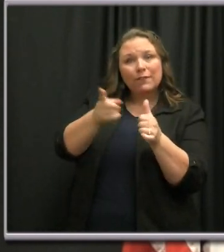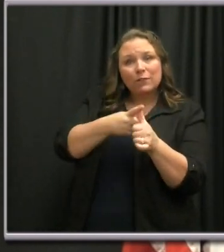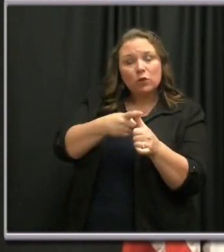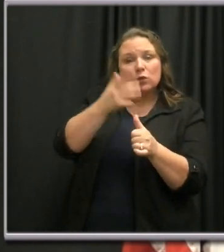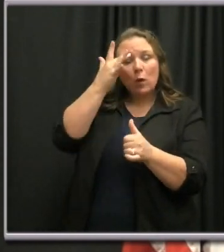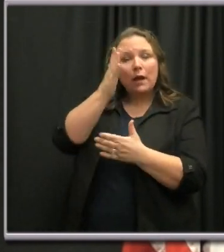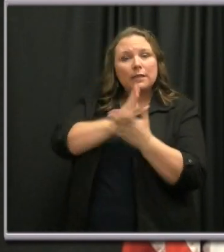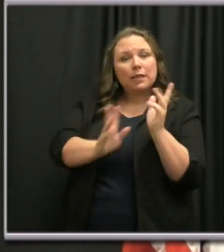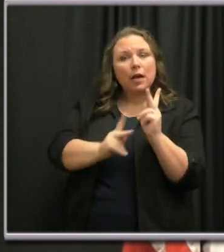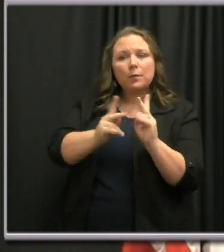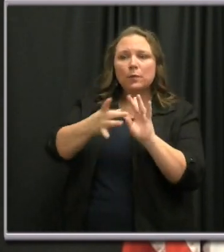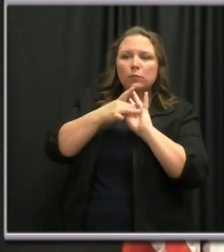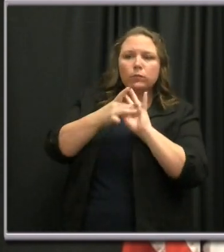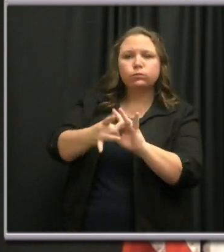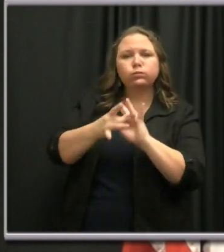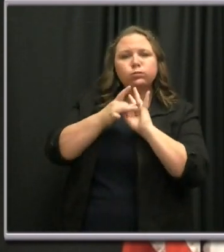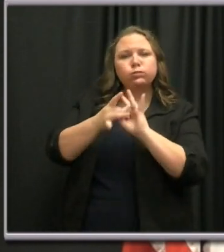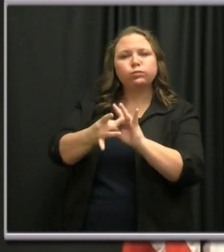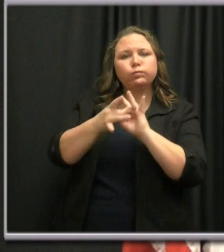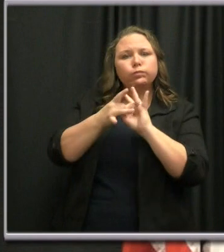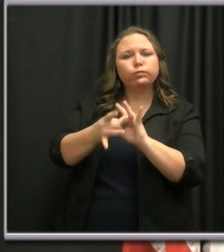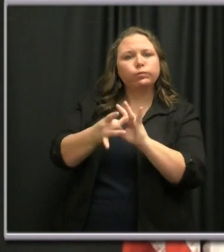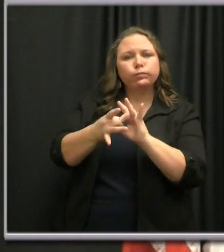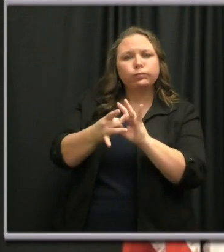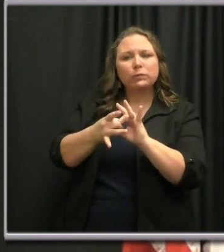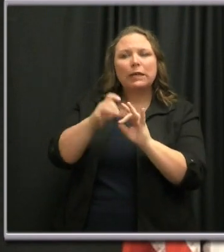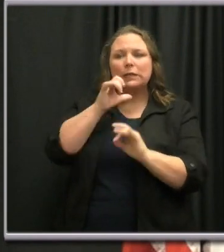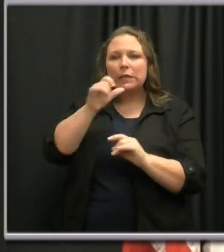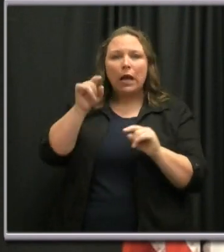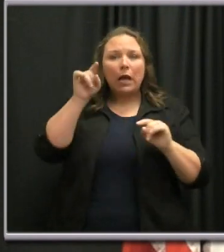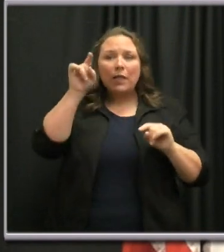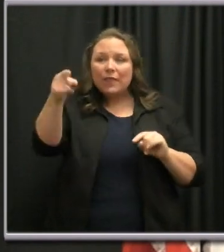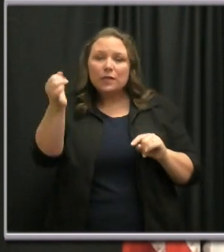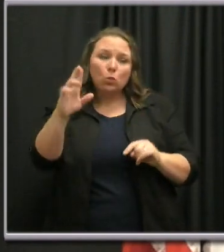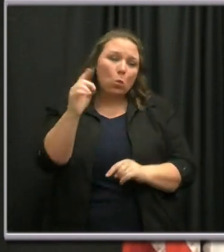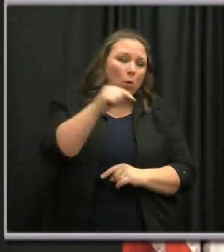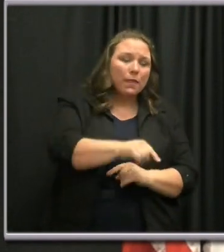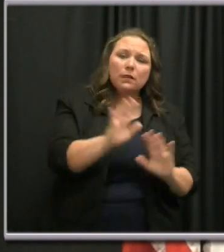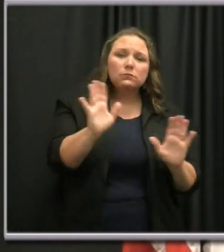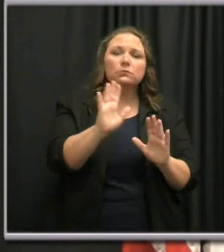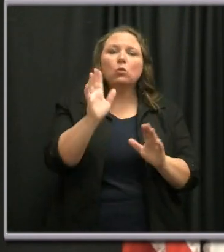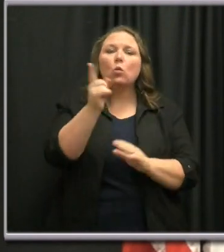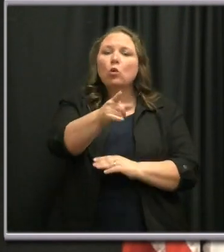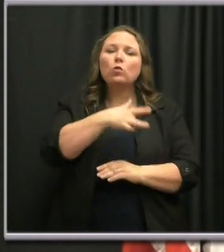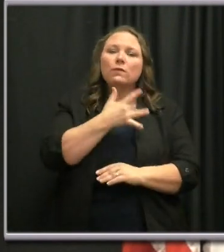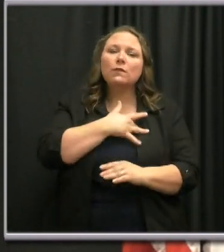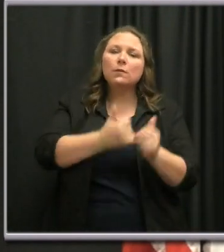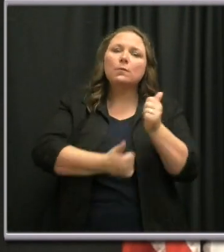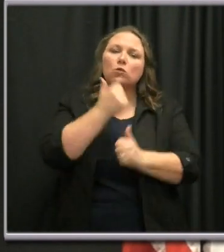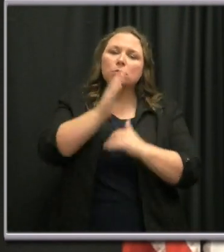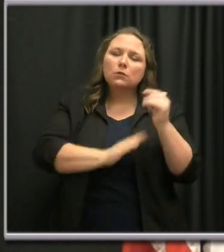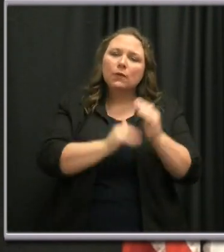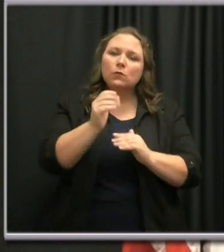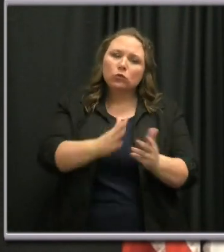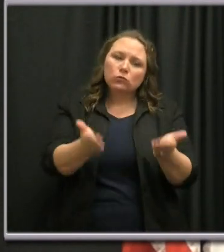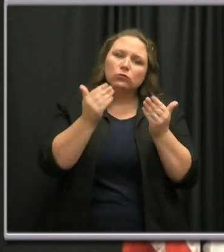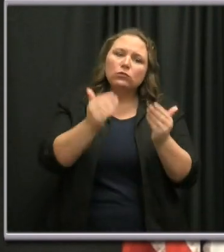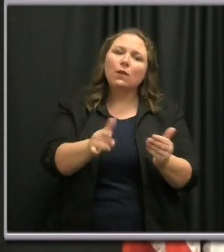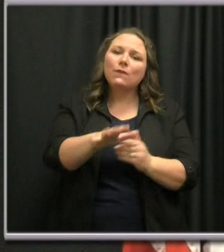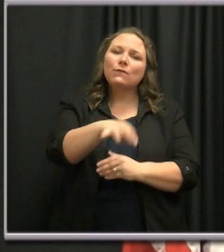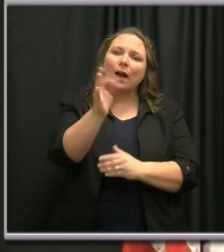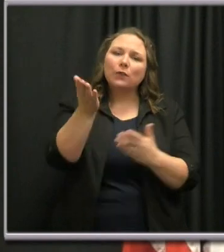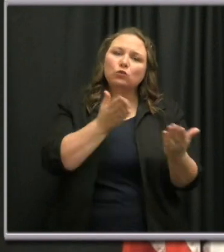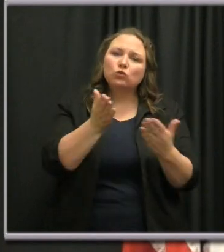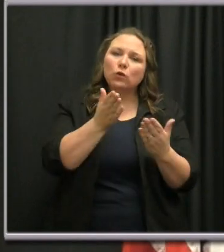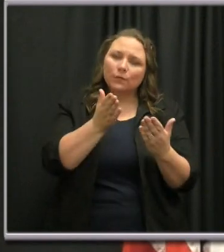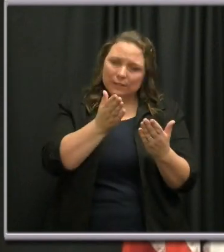some people have a really good relationship with their healthcare provider. It's not an either or. It's what do you feel most comfortable about? We need you to get the services